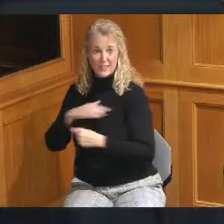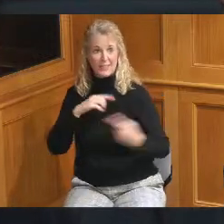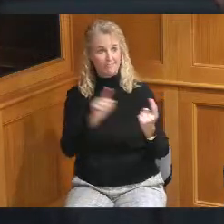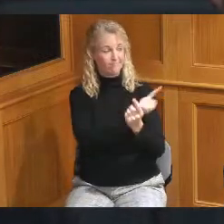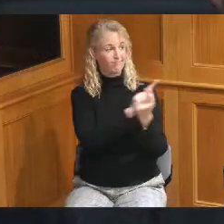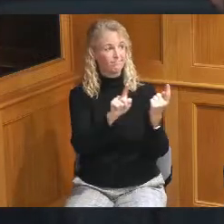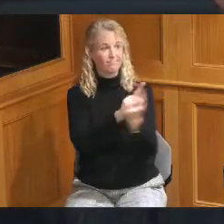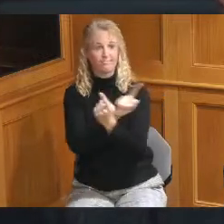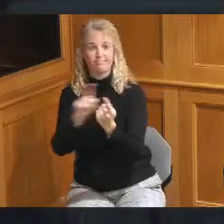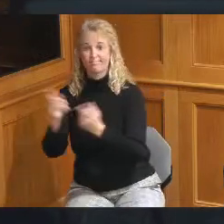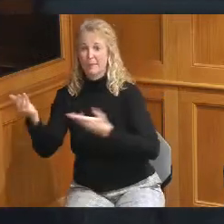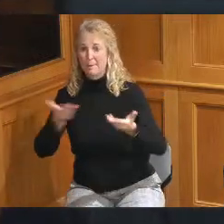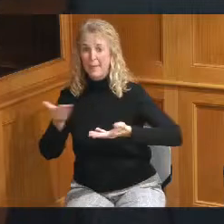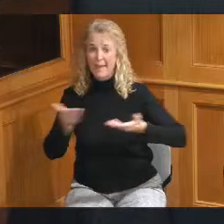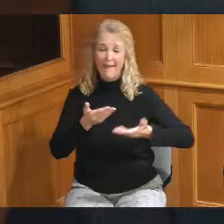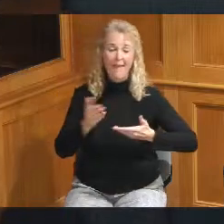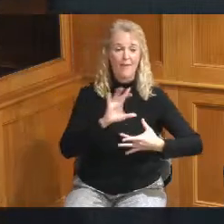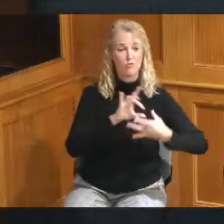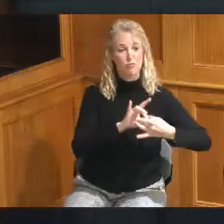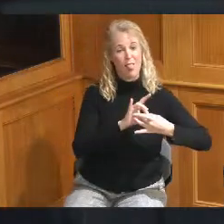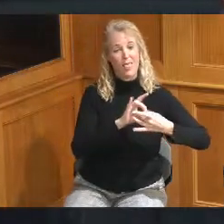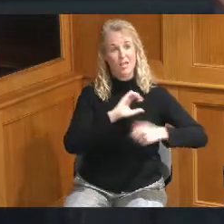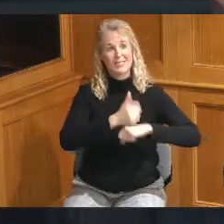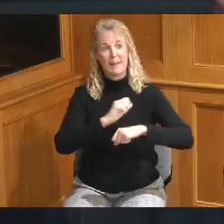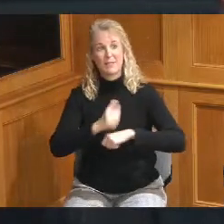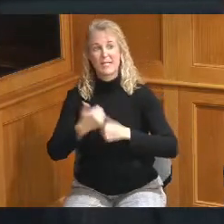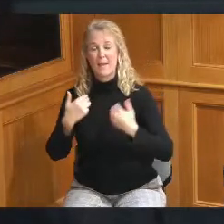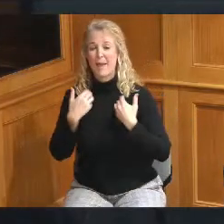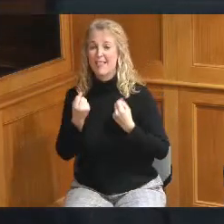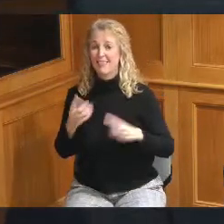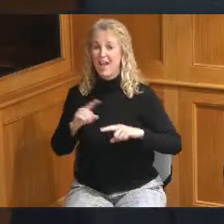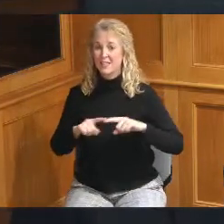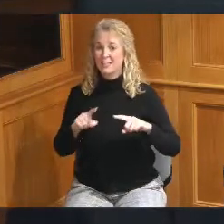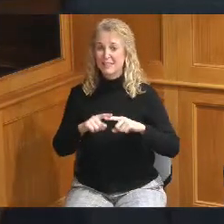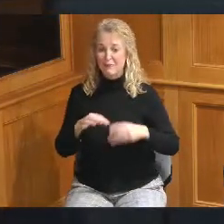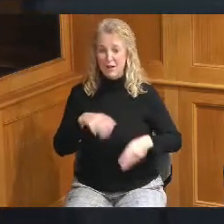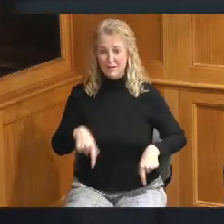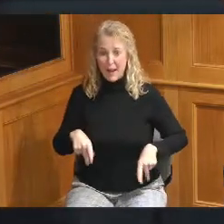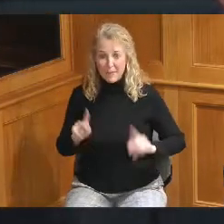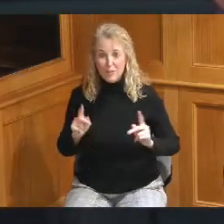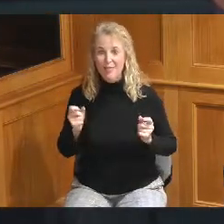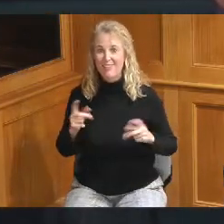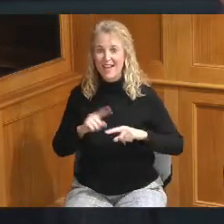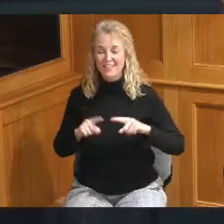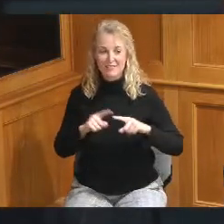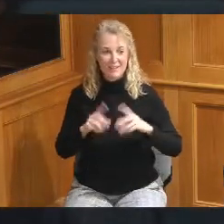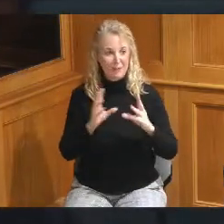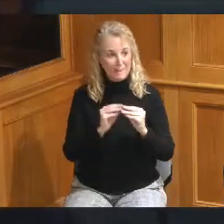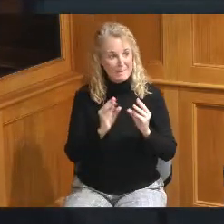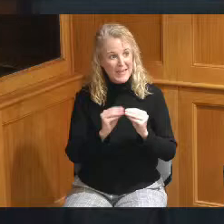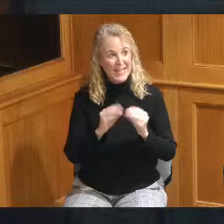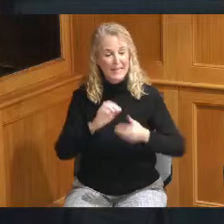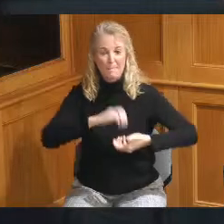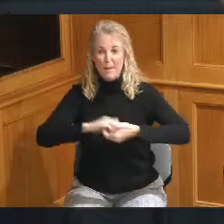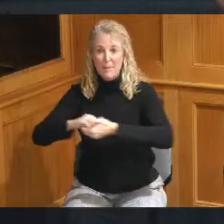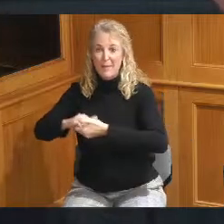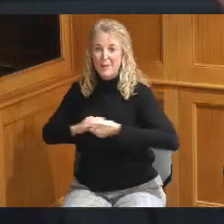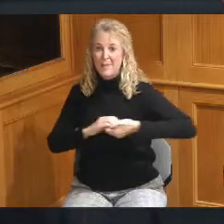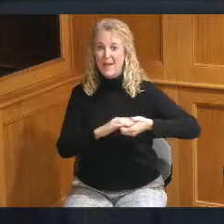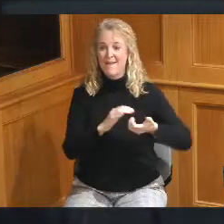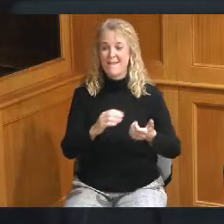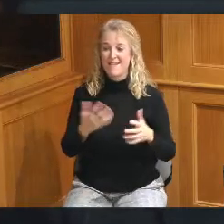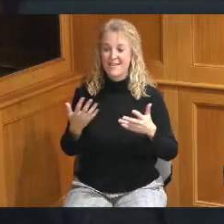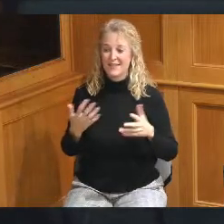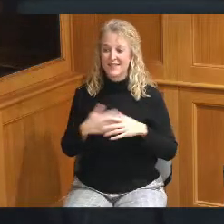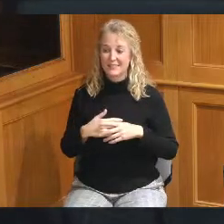to introduce myself, create relationships. I had a menu of opportunity of all the offerings that the county has by way of partnership to all the